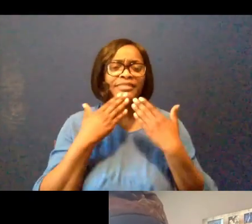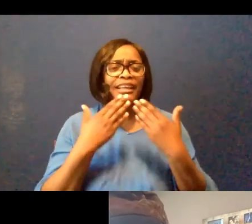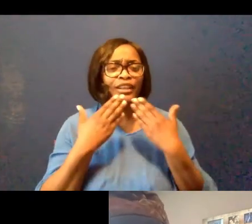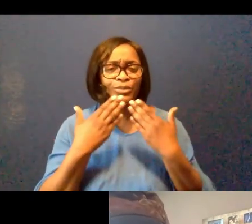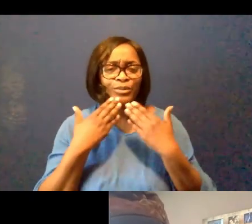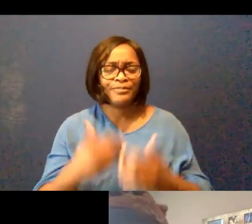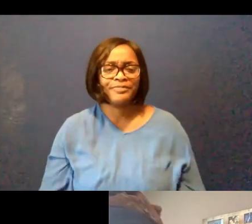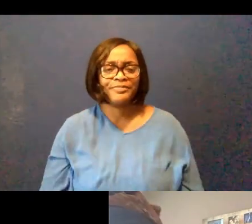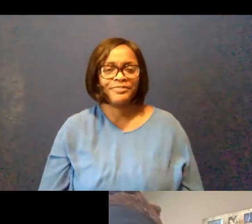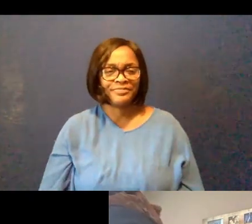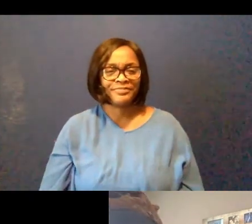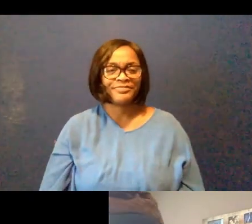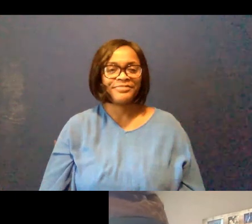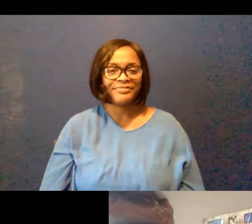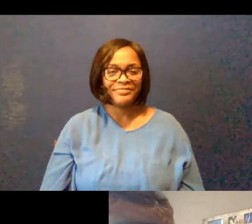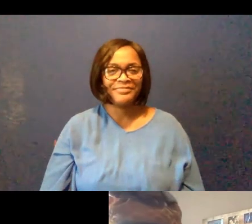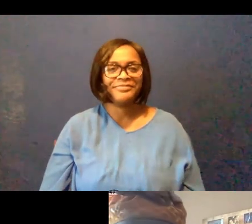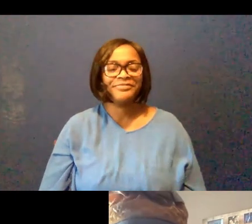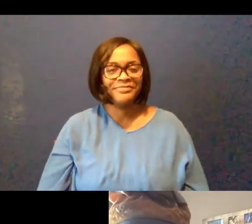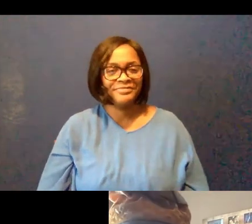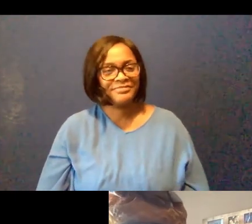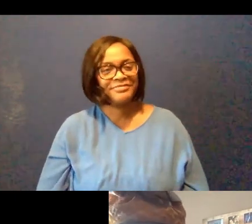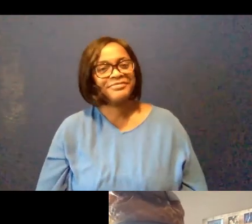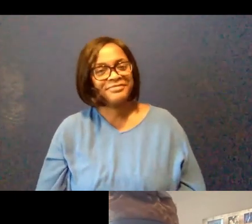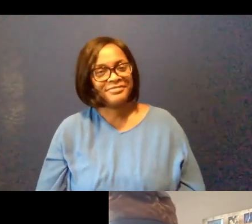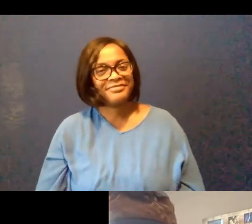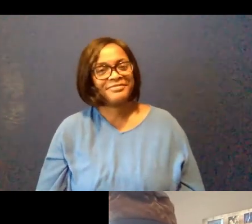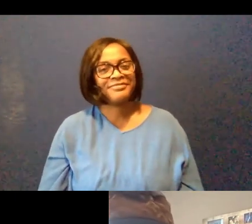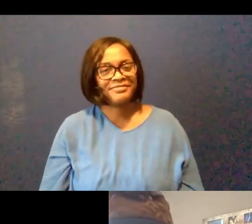and also, let me say,